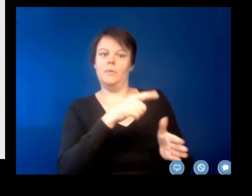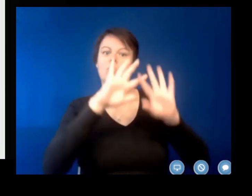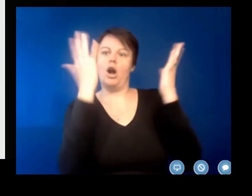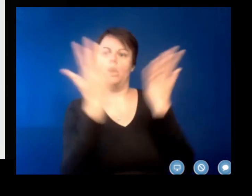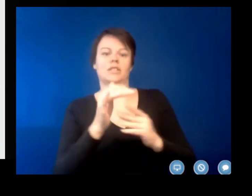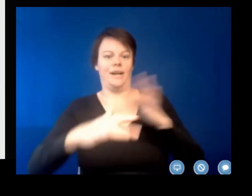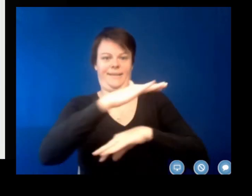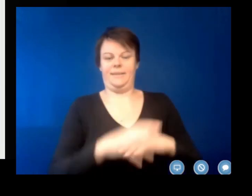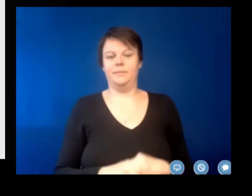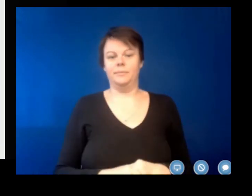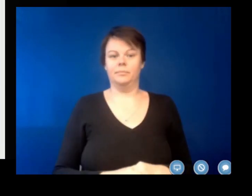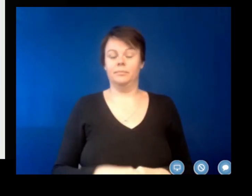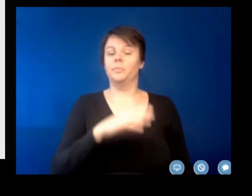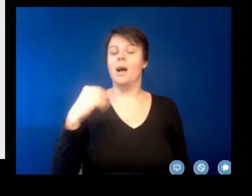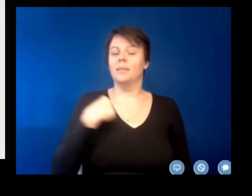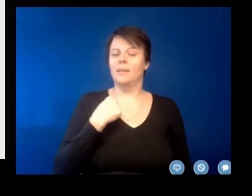development.